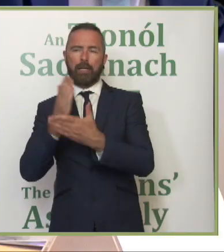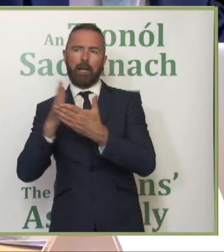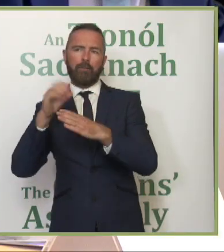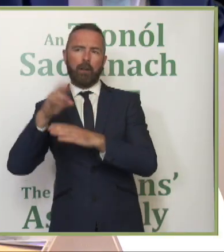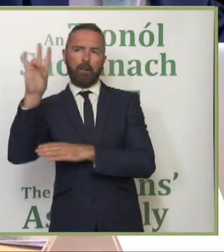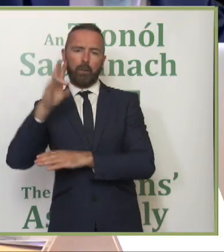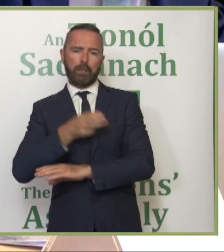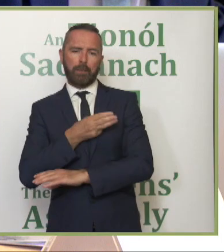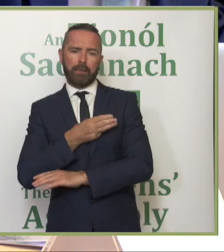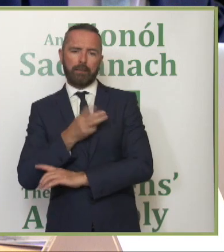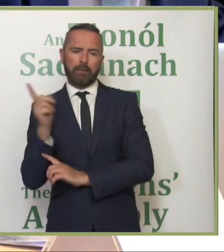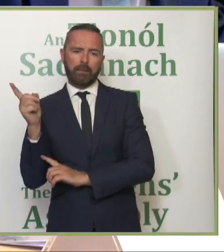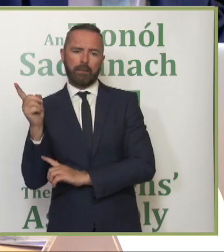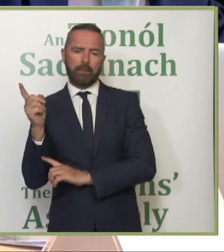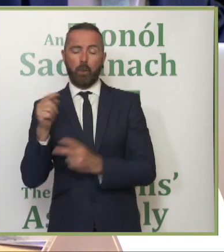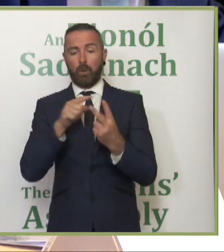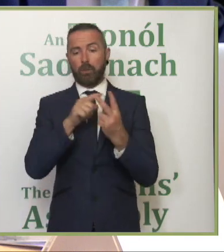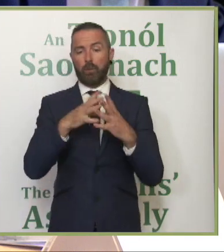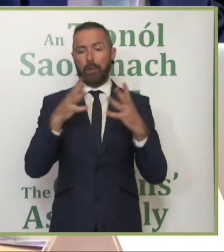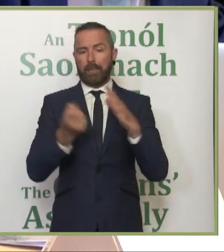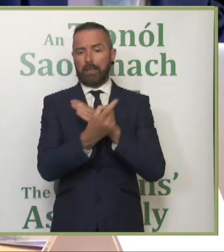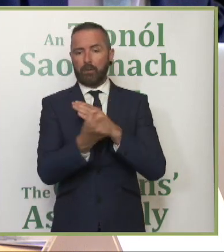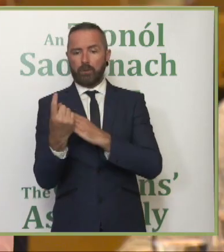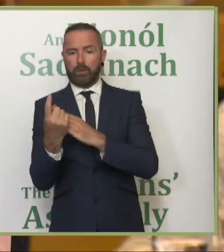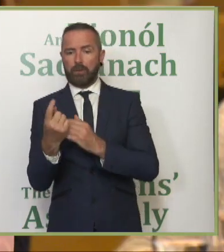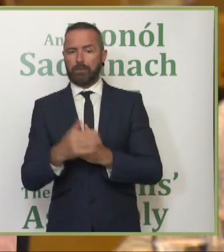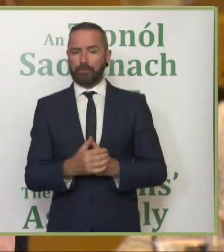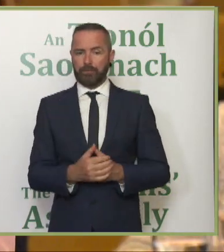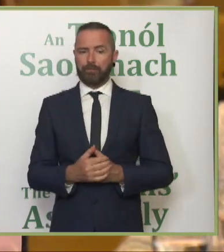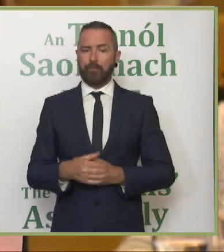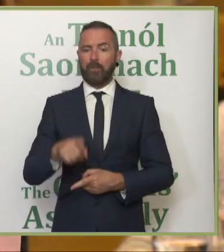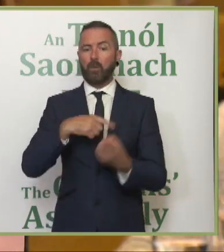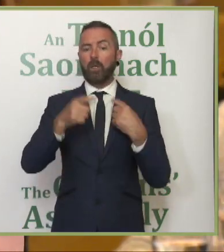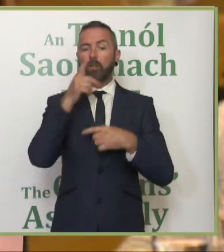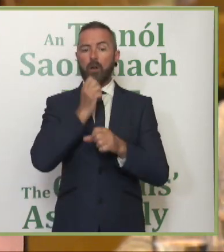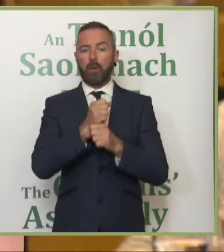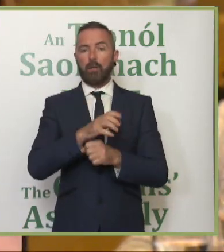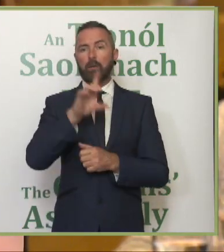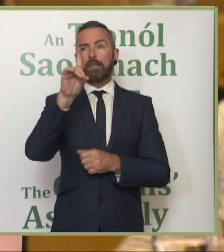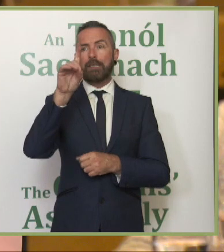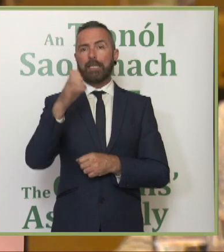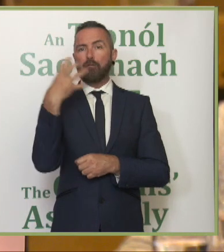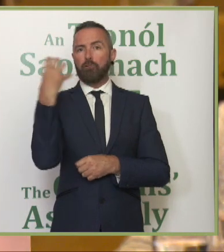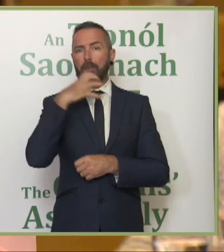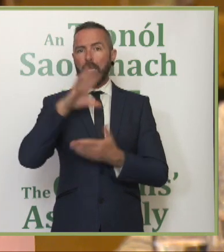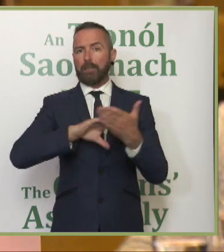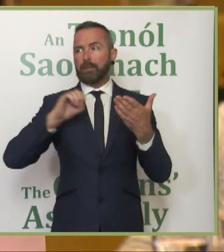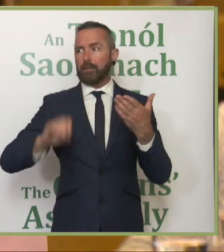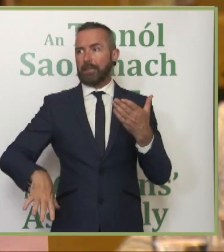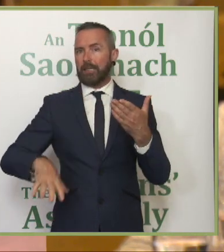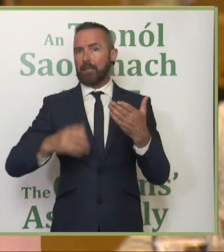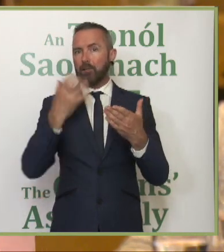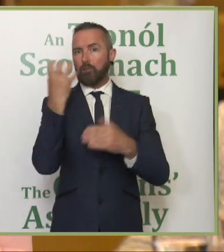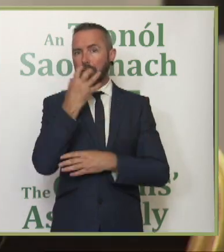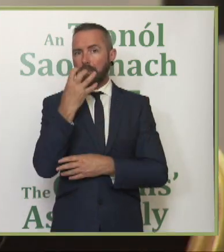read it again, but I just think it touches on two big issues. Ilana. Yes, so we're talking about decriminalising something here. Yeah. So a portion of